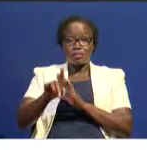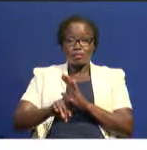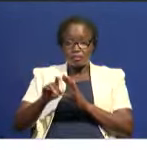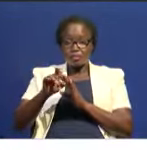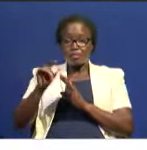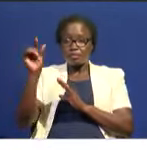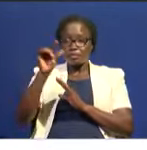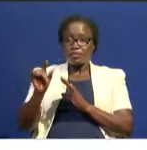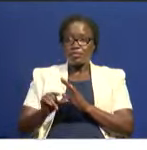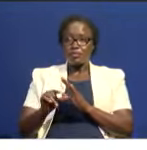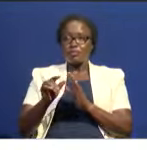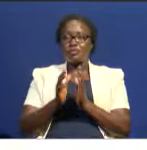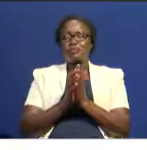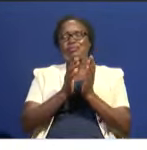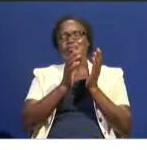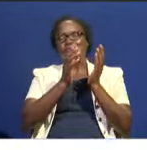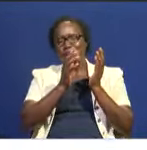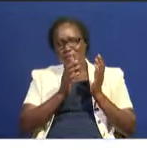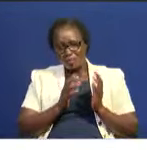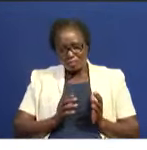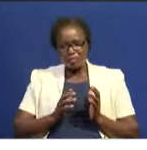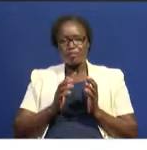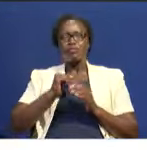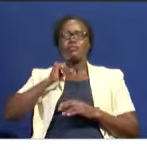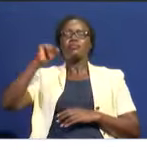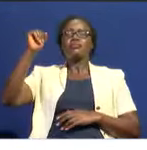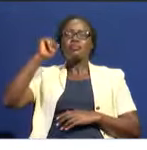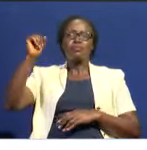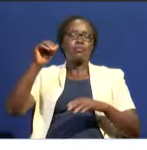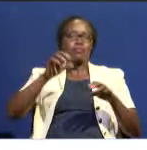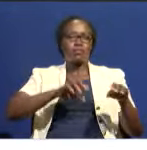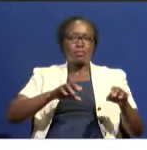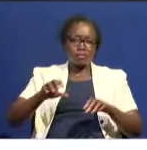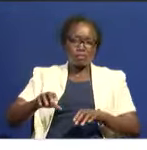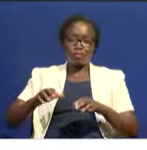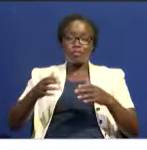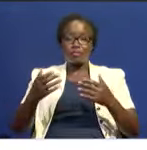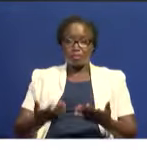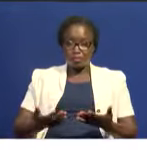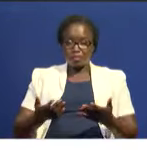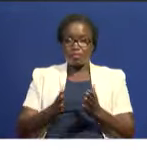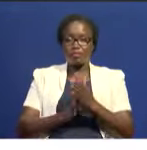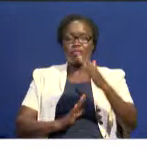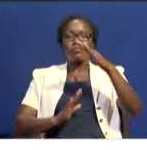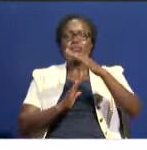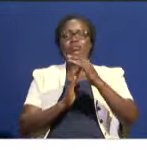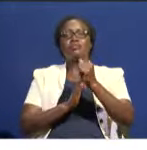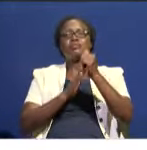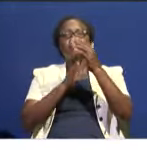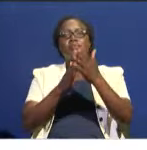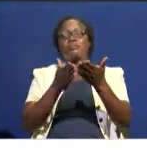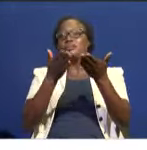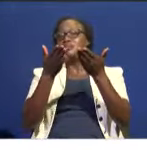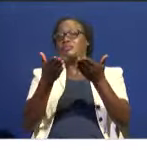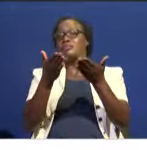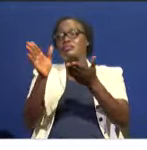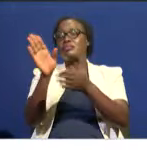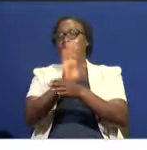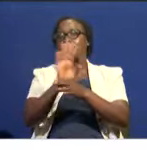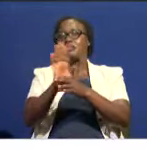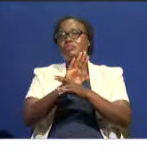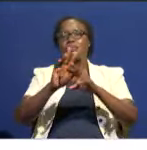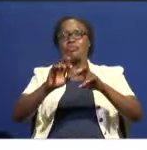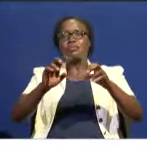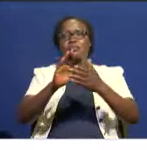are bearing the heavy weight of politics. They claim it was unfortunate that top leaders from the areas are busy